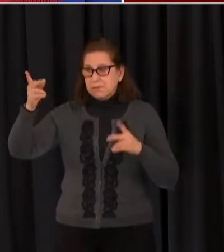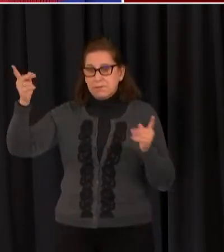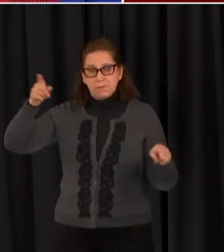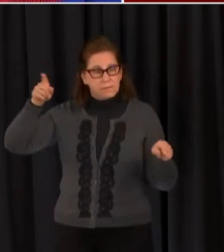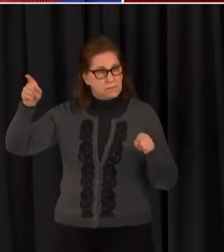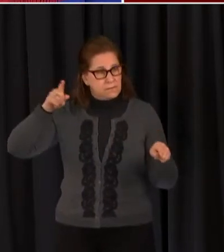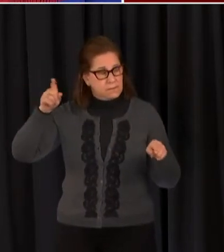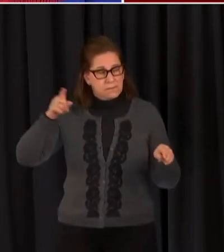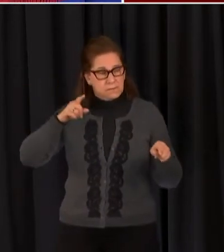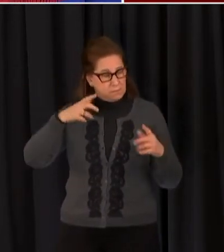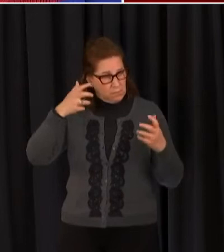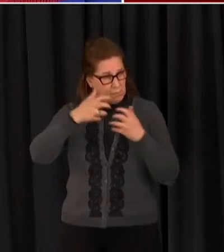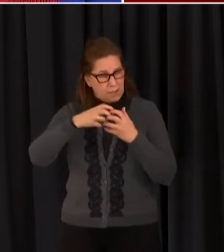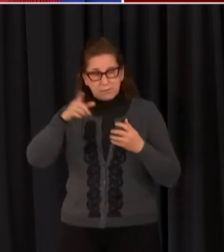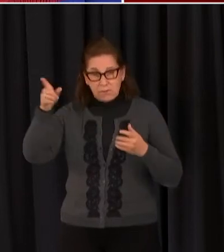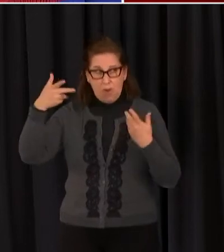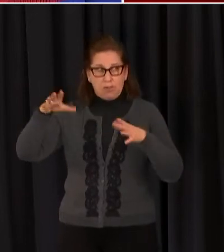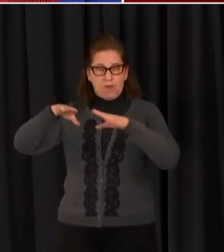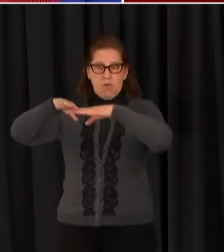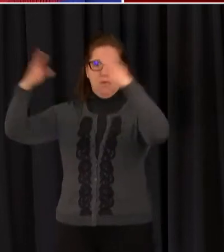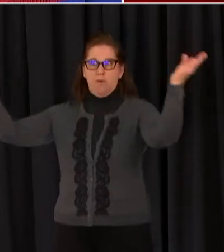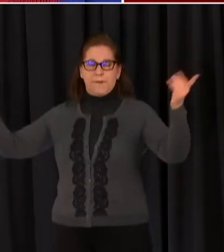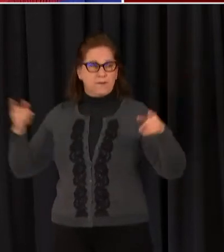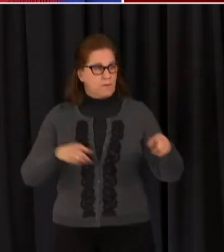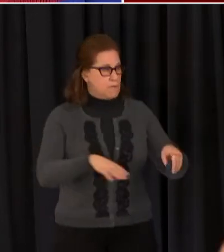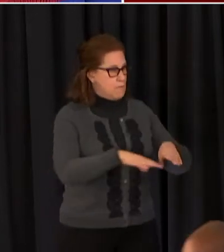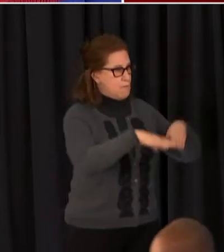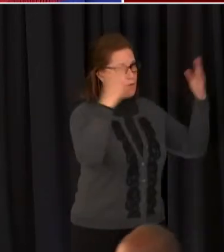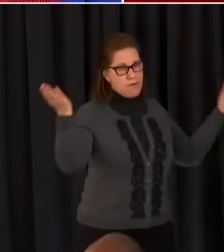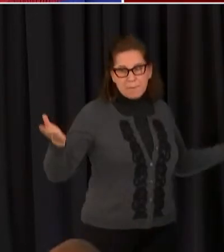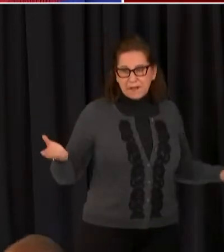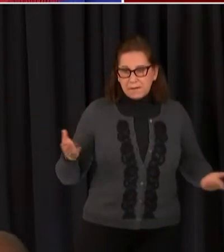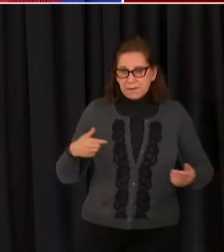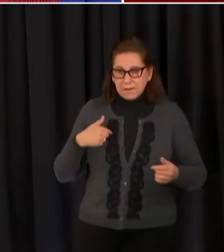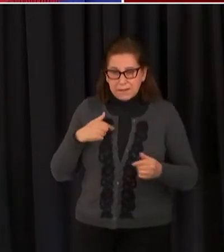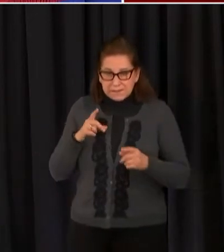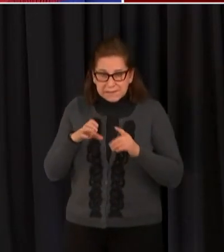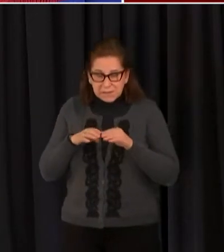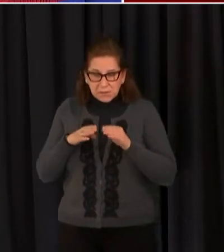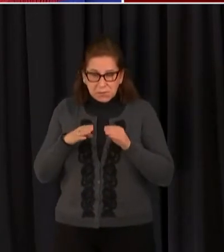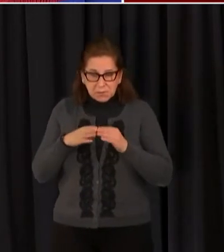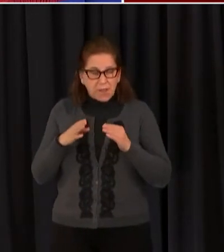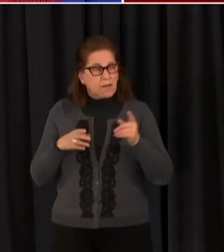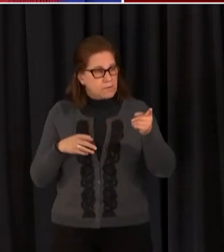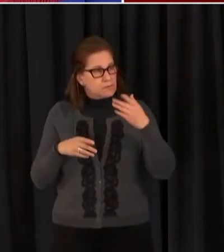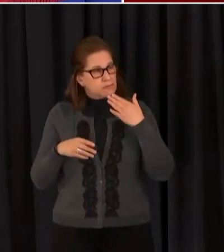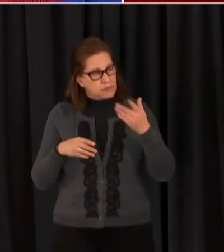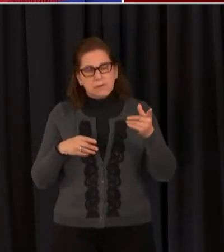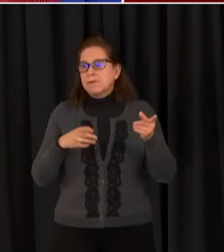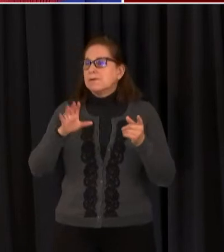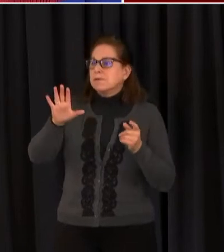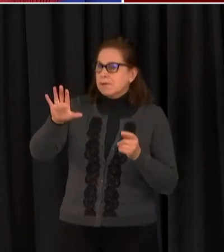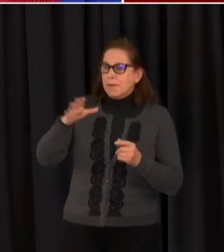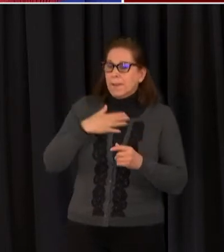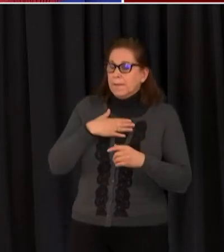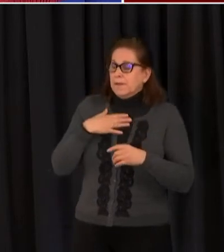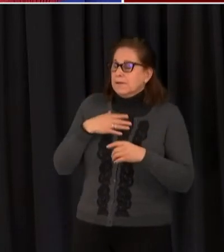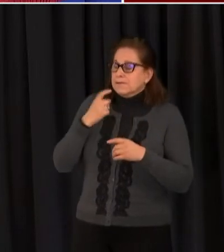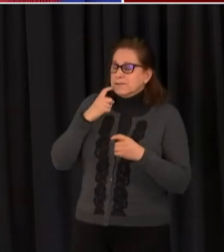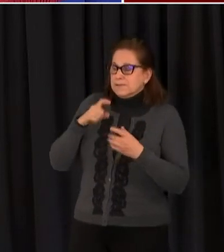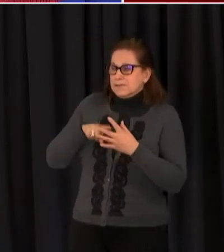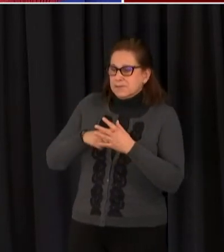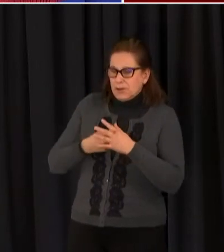Well, you summarized it pretty well, Mark, that we are loosening some of our phase